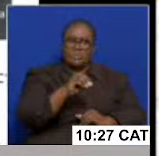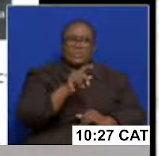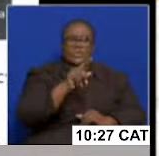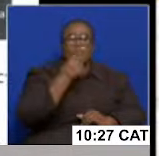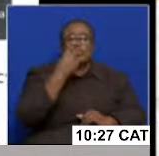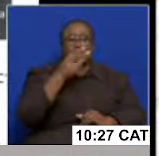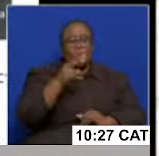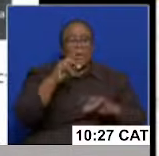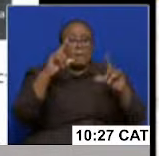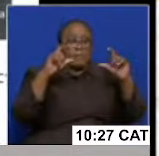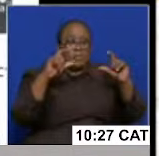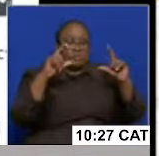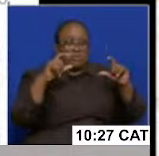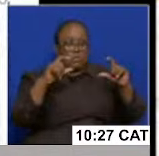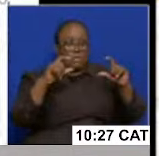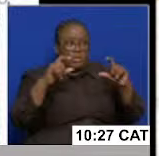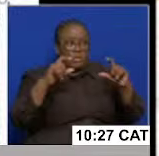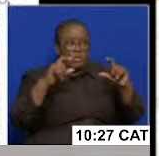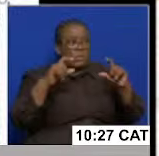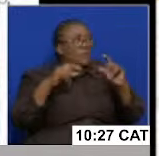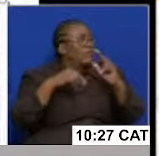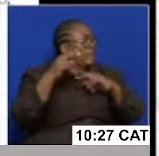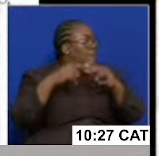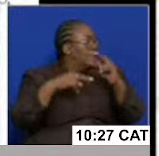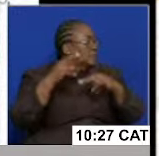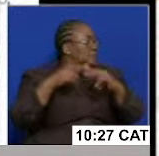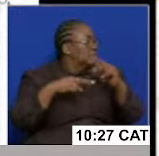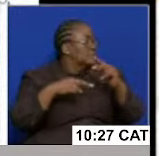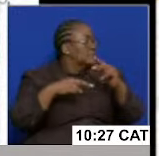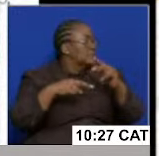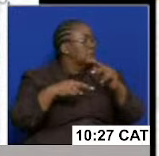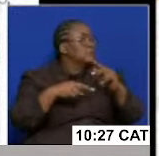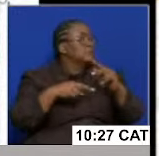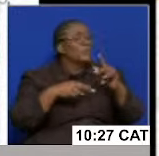the apartment in Kilani, would you be able to recognize it?